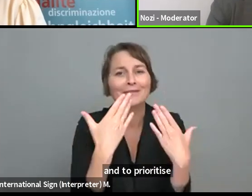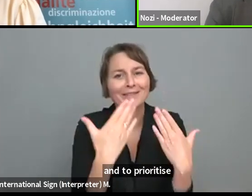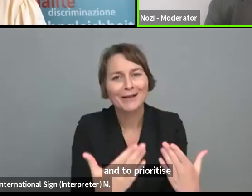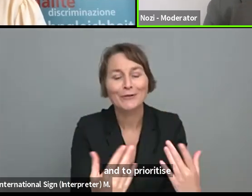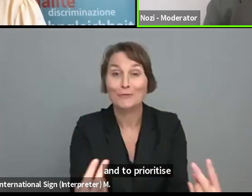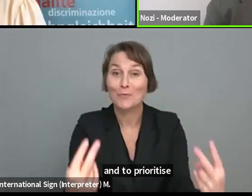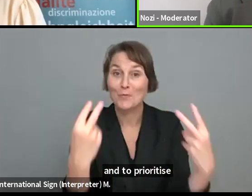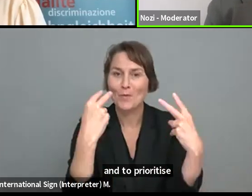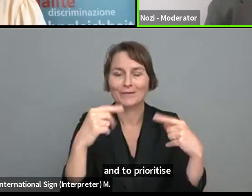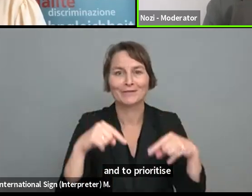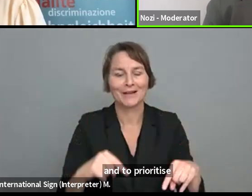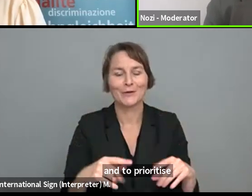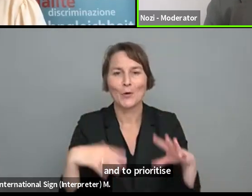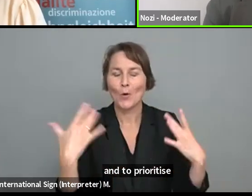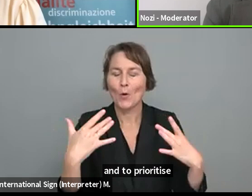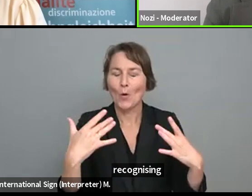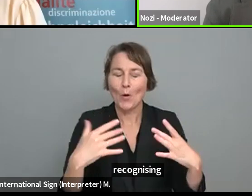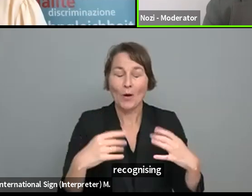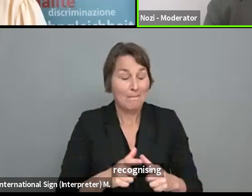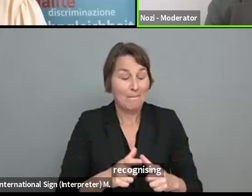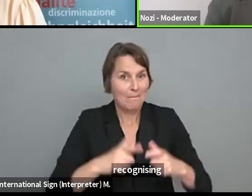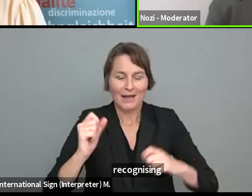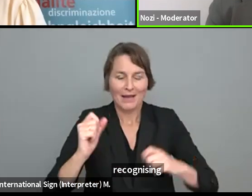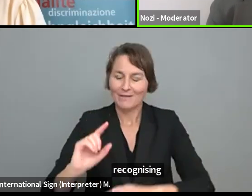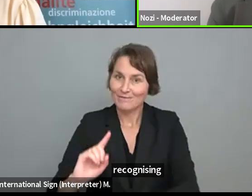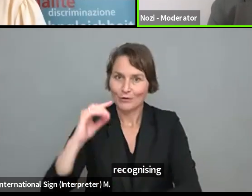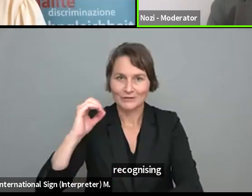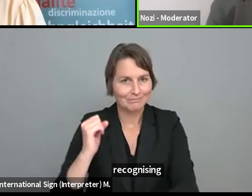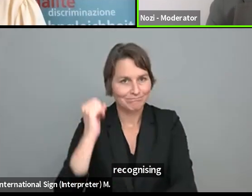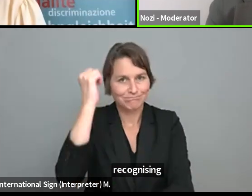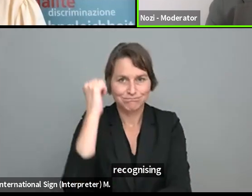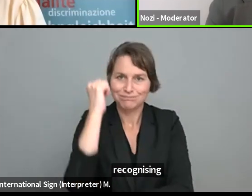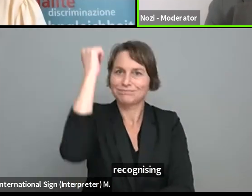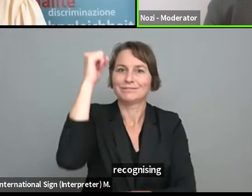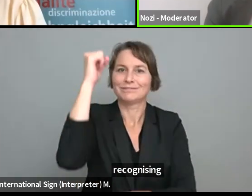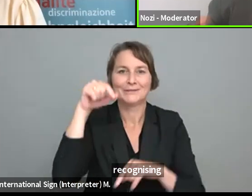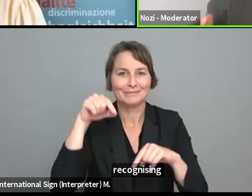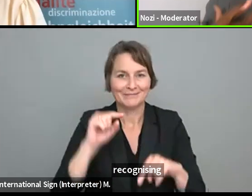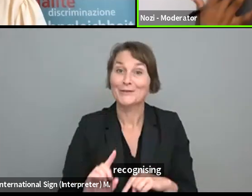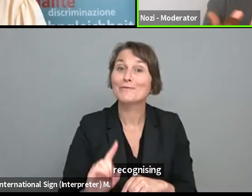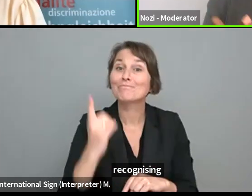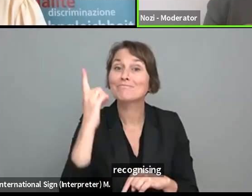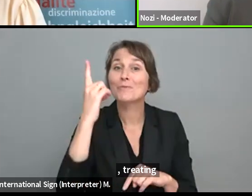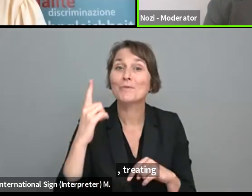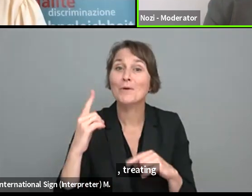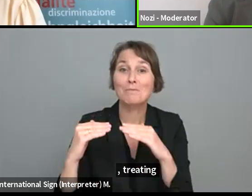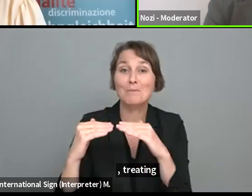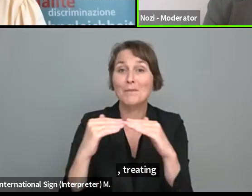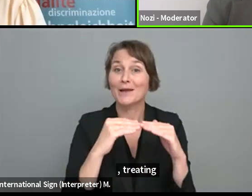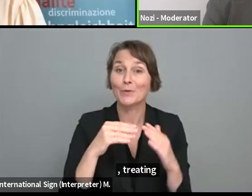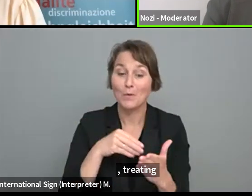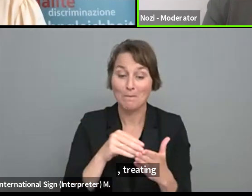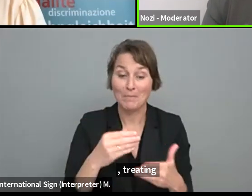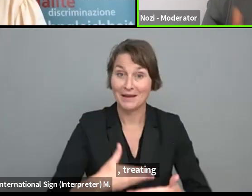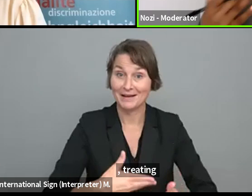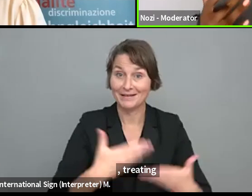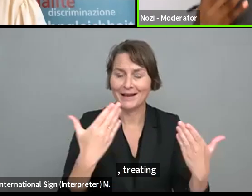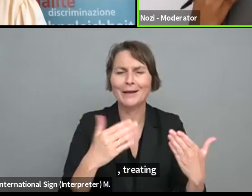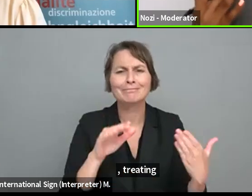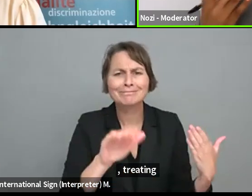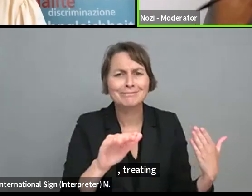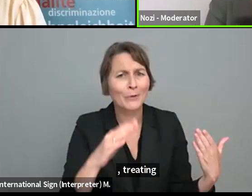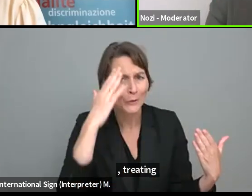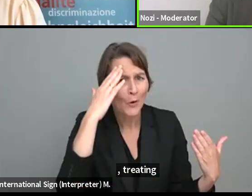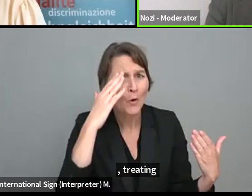an incredible milestone, the first ever International Equal Pay Day. Remember, we want to keep this conversation alive, so